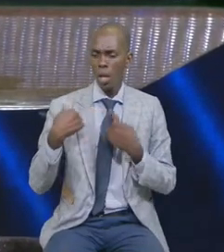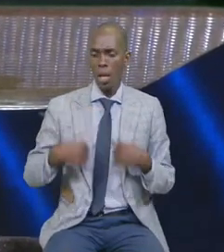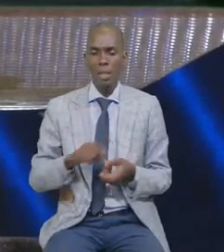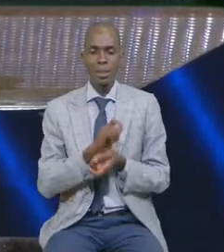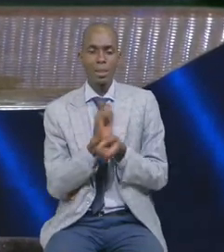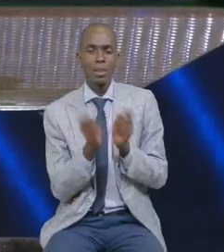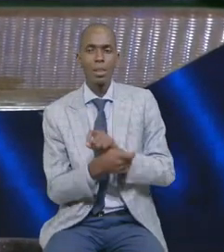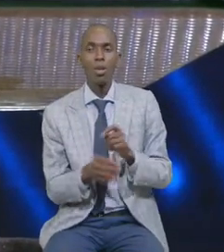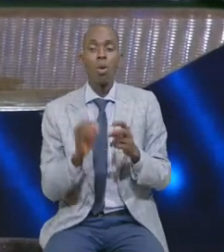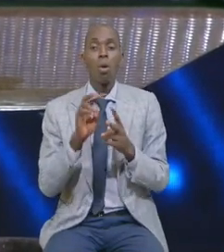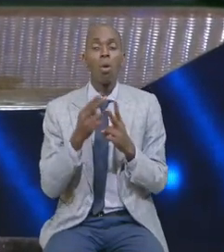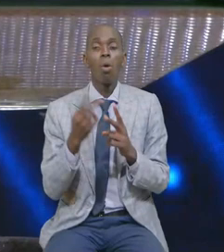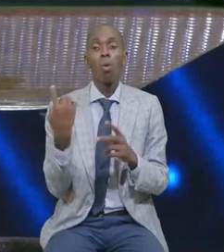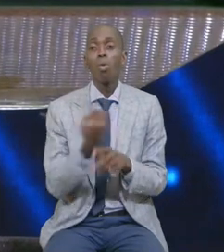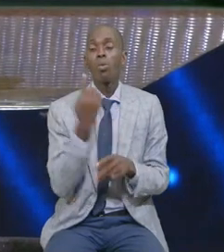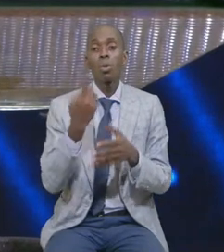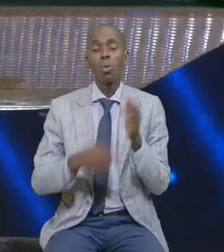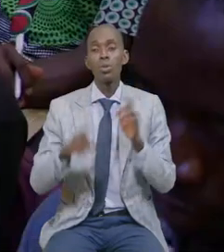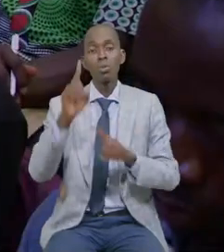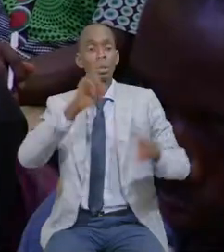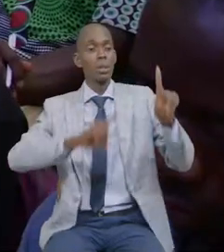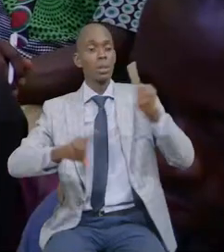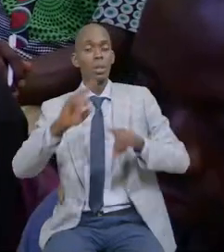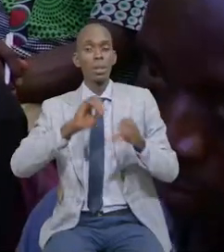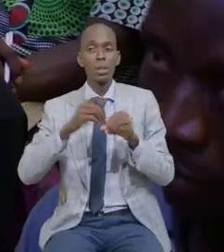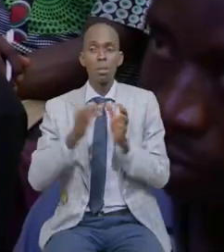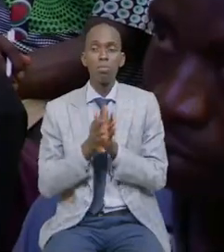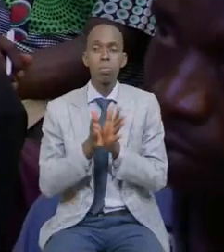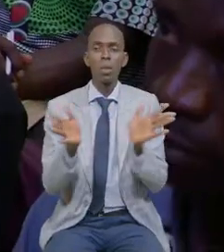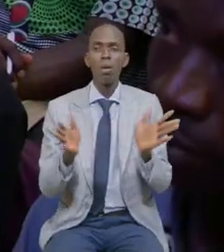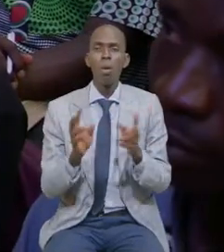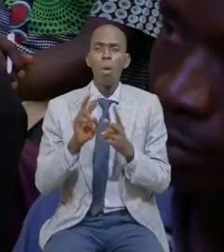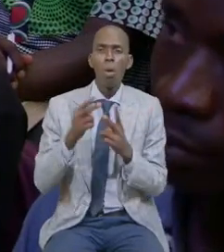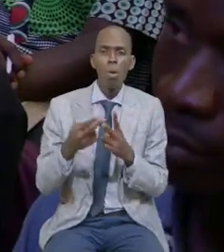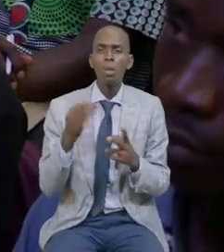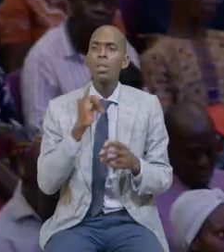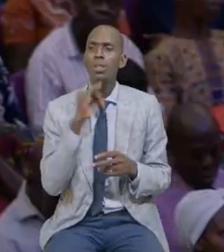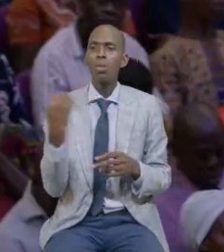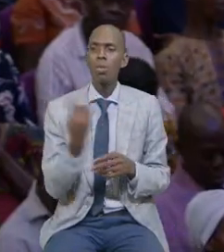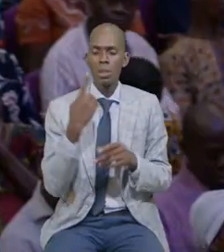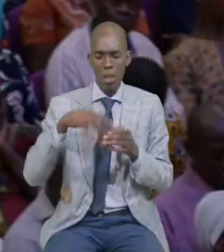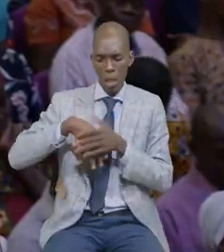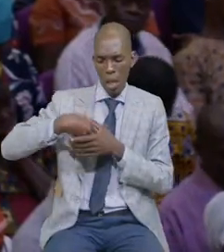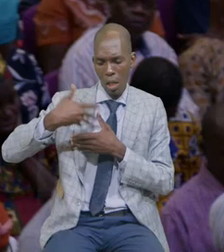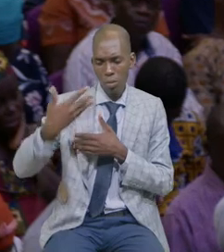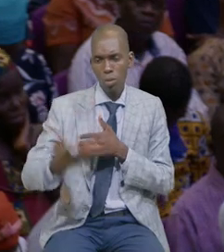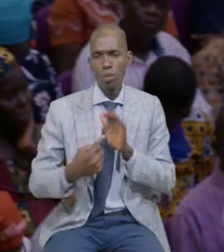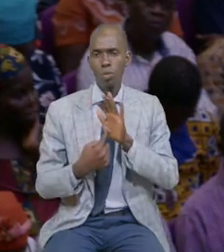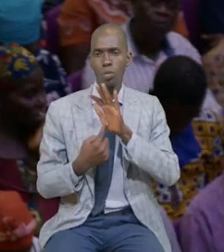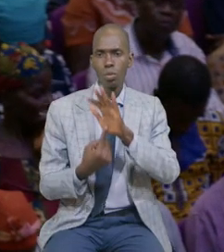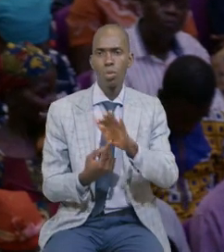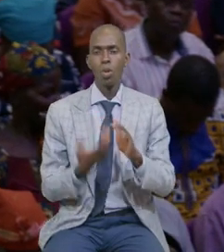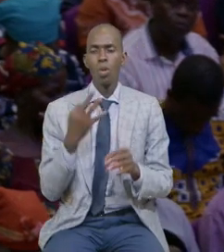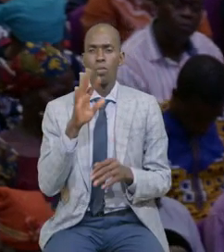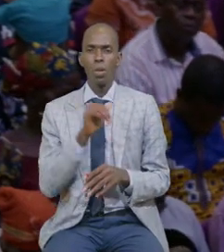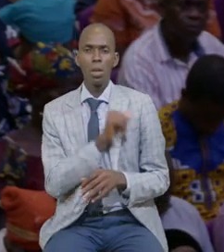only the word that you speak in the public? Is it only the outward external manifestation? Or